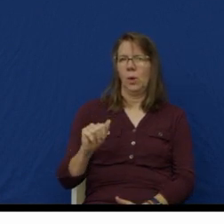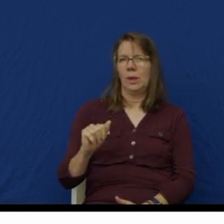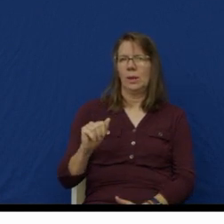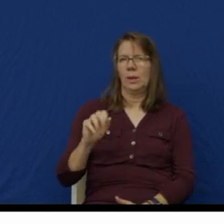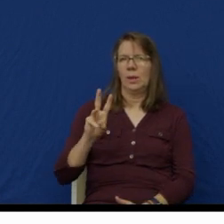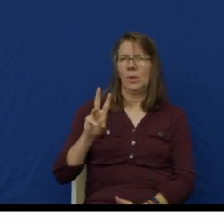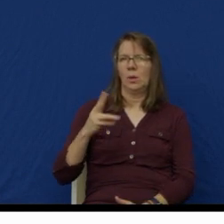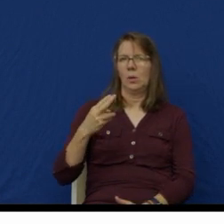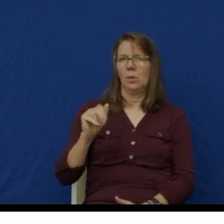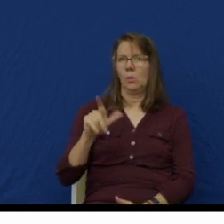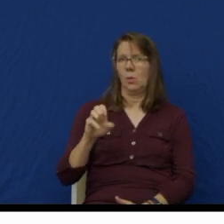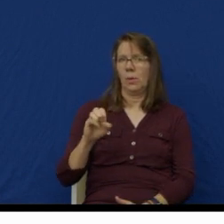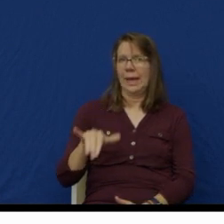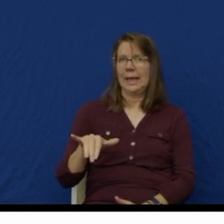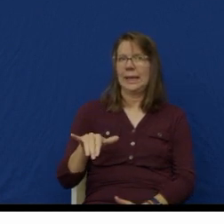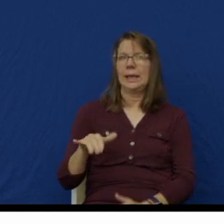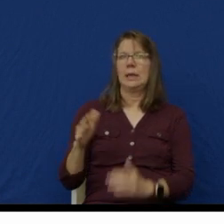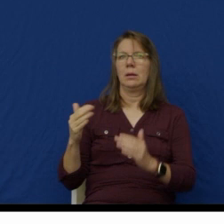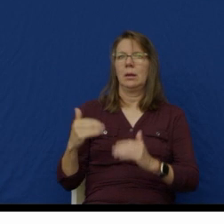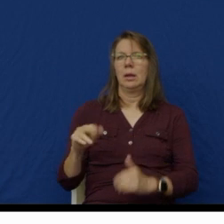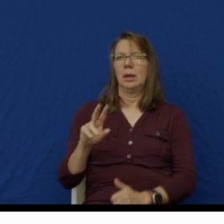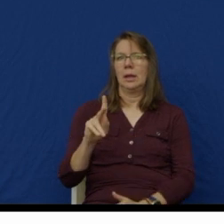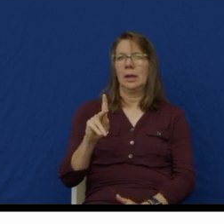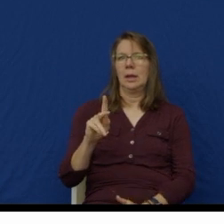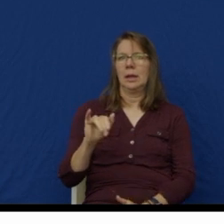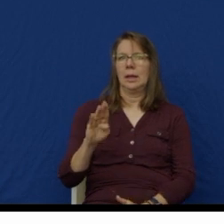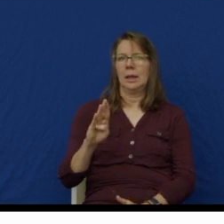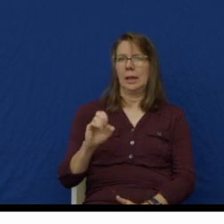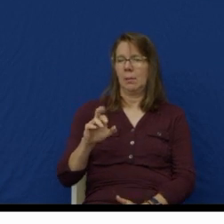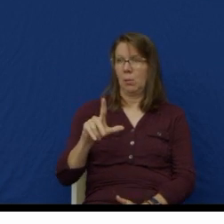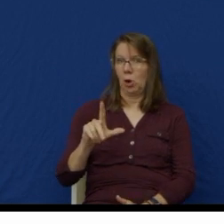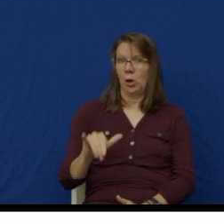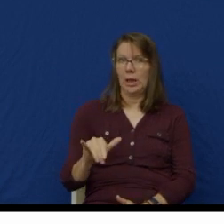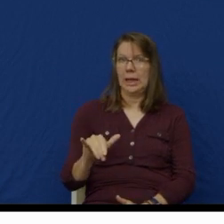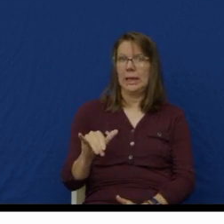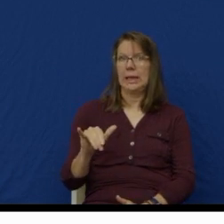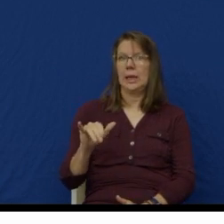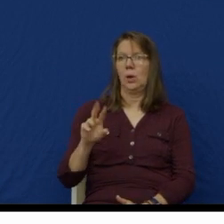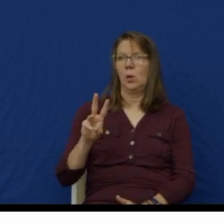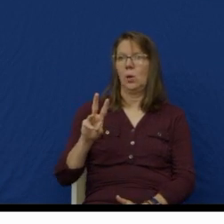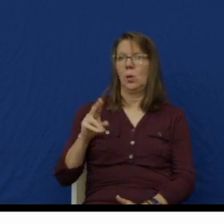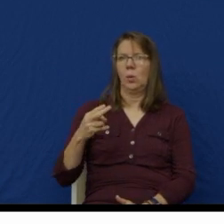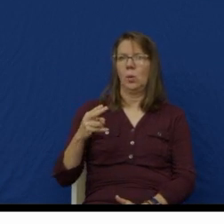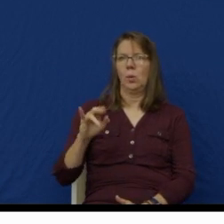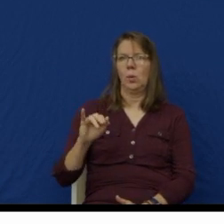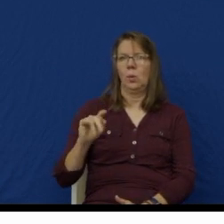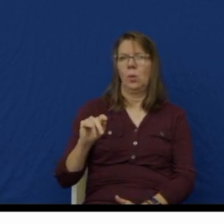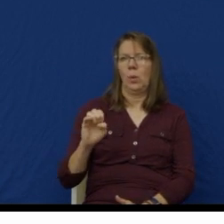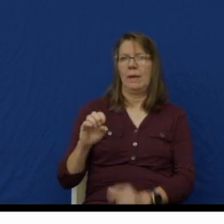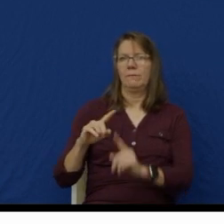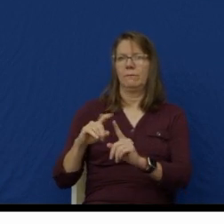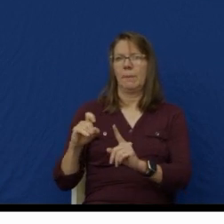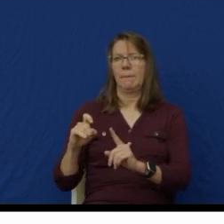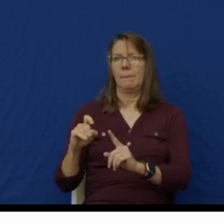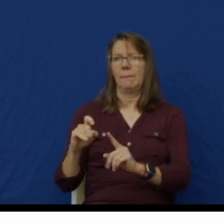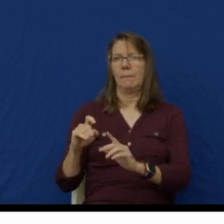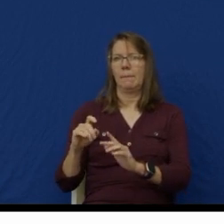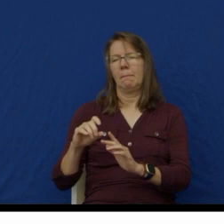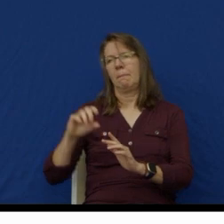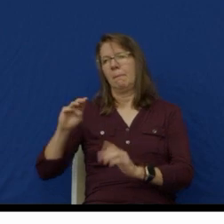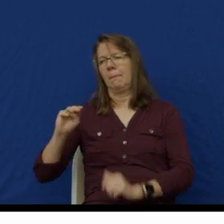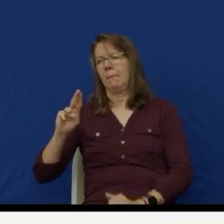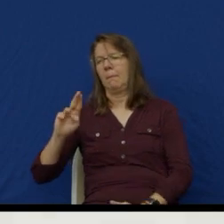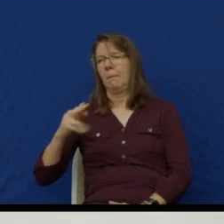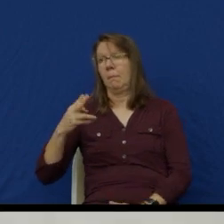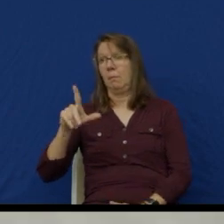McClellan White of Muhlenberg County High; and Samuel Whitehead, Rowan County Senior High. So congratulations